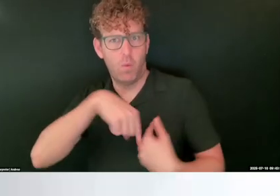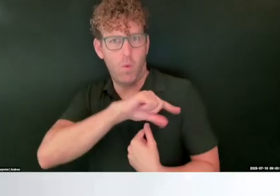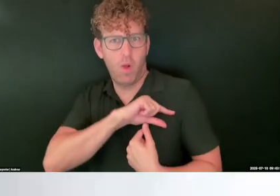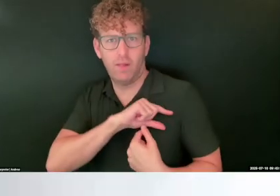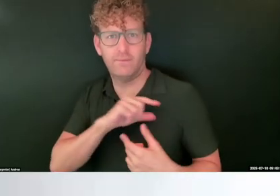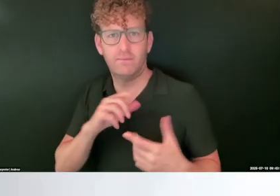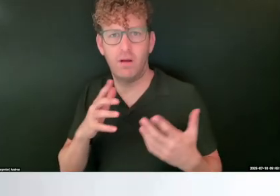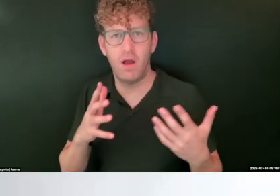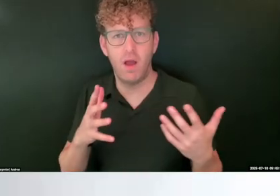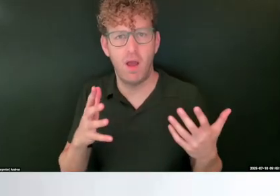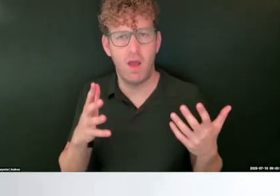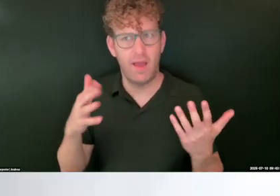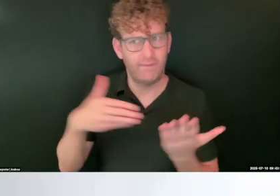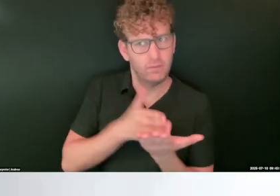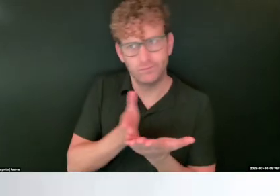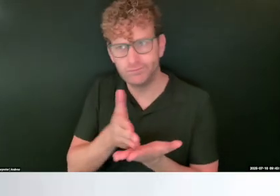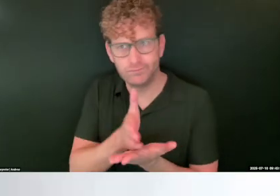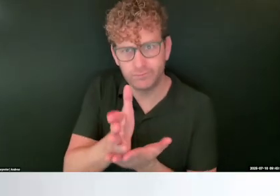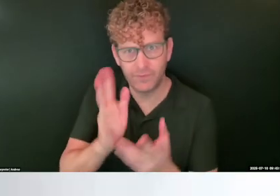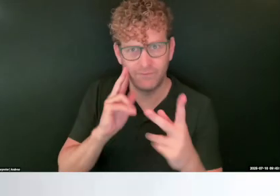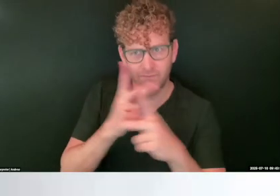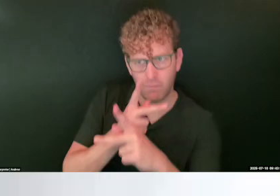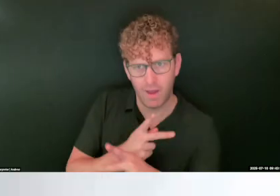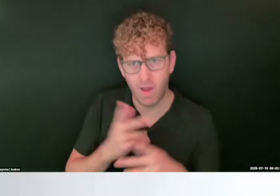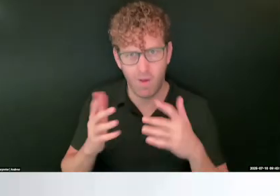that happened, and so we do